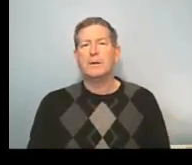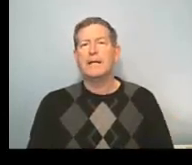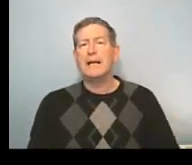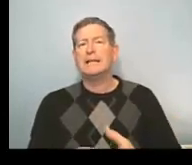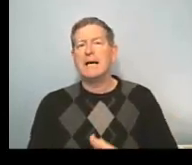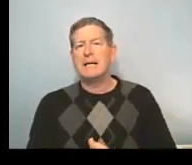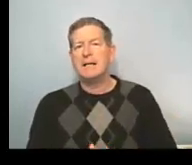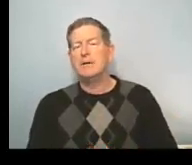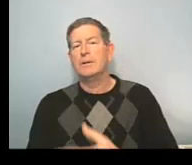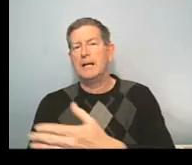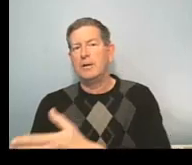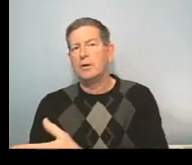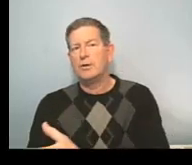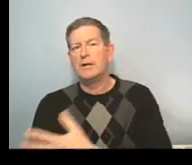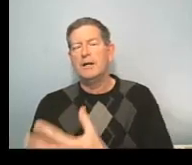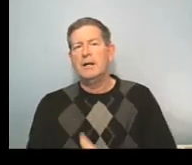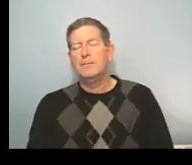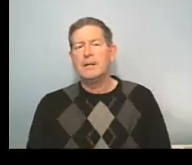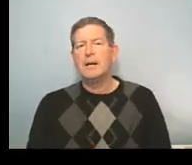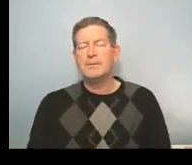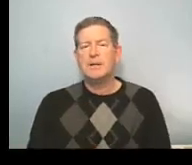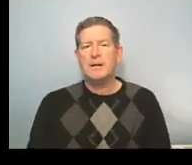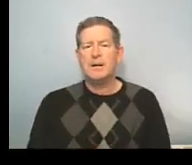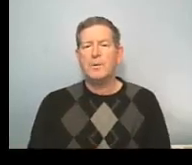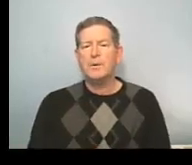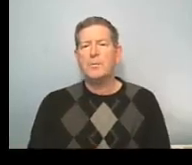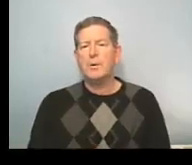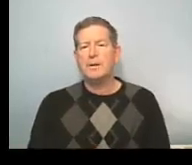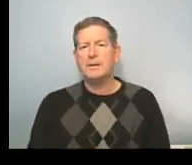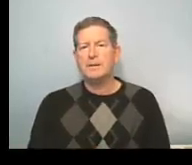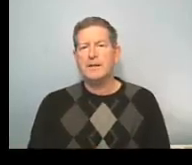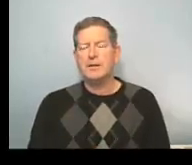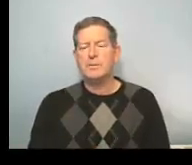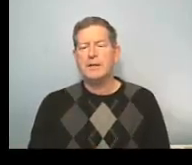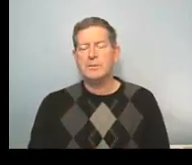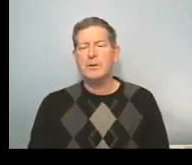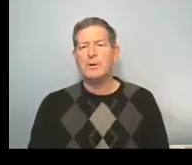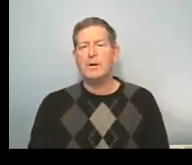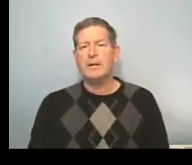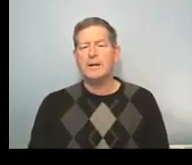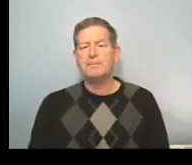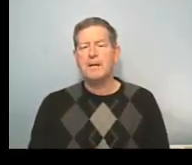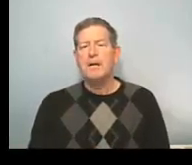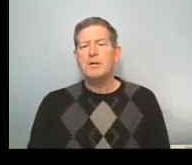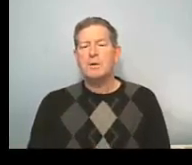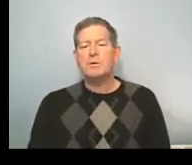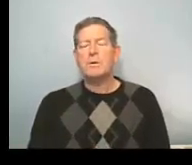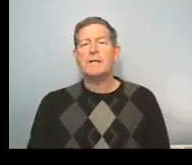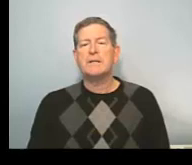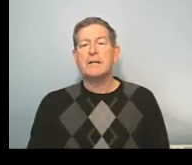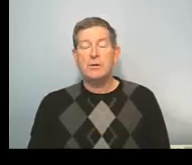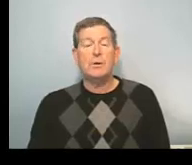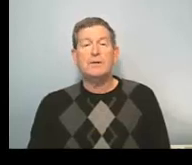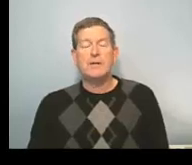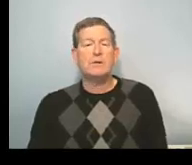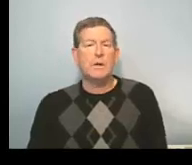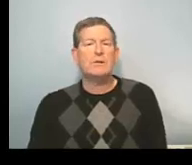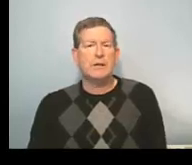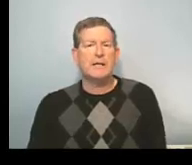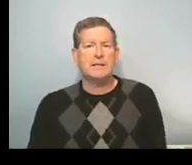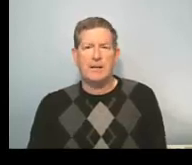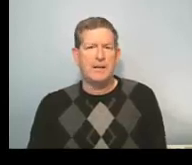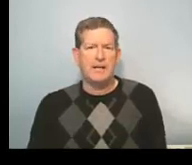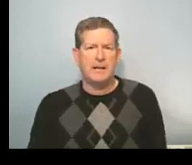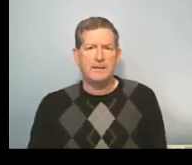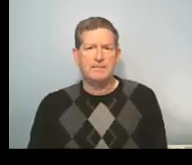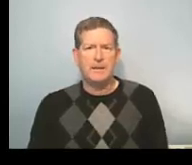mañana or de la tarde or de la noche becomes more important, as I'll explain as we go along here. So, you can say son las